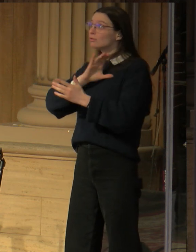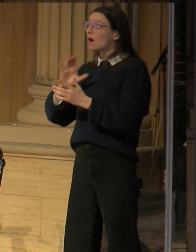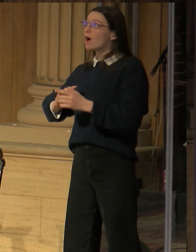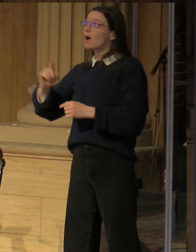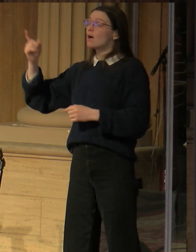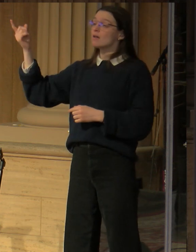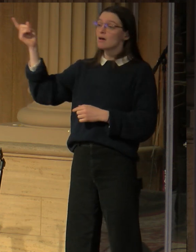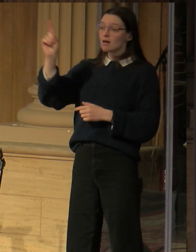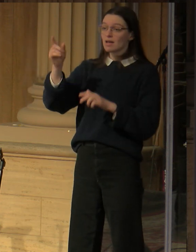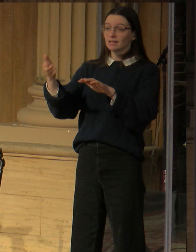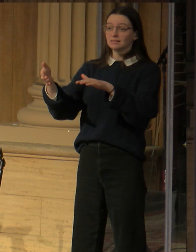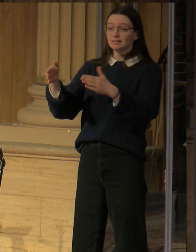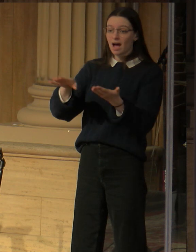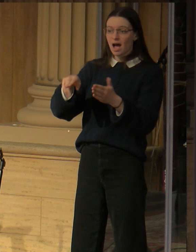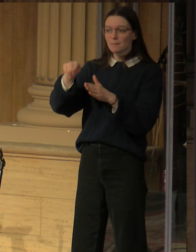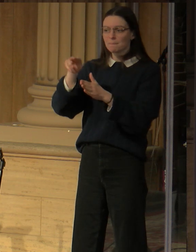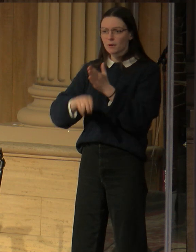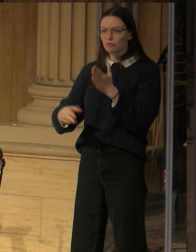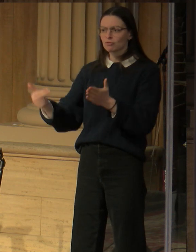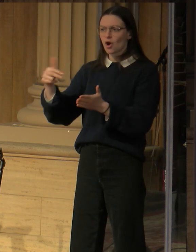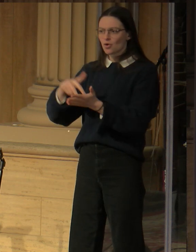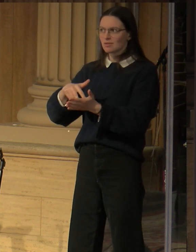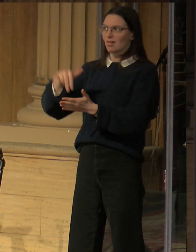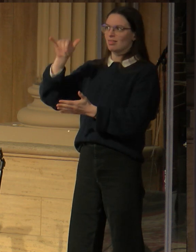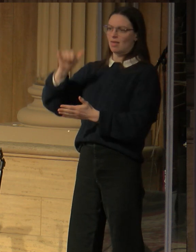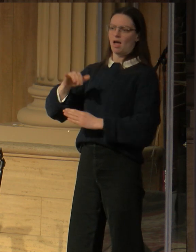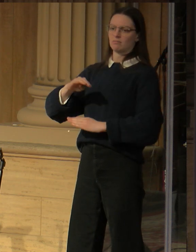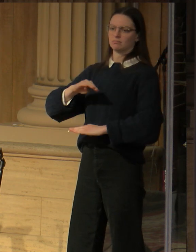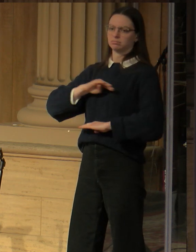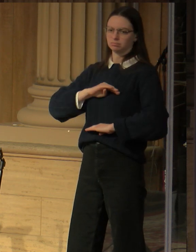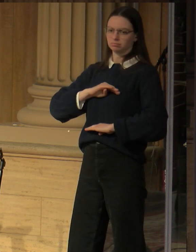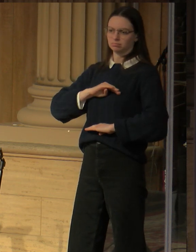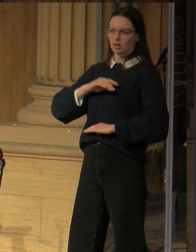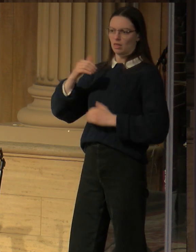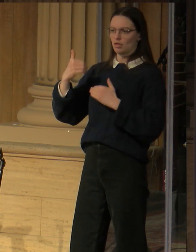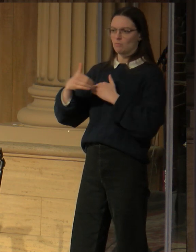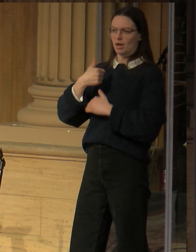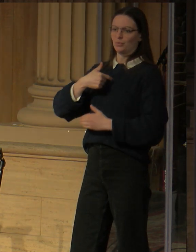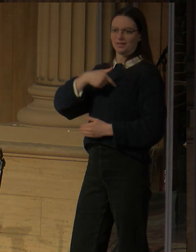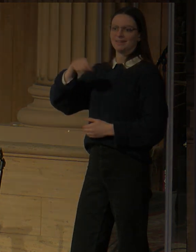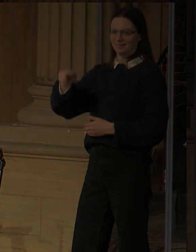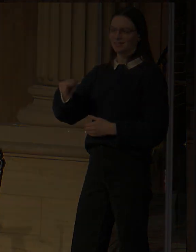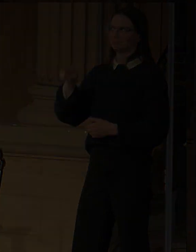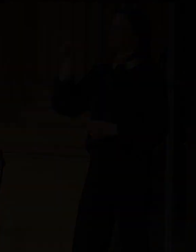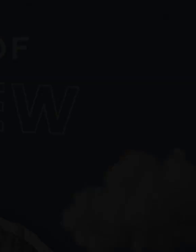and rose again. It's the bread that we need. And he is enough.